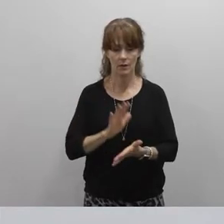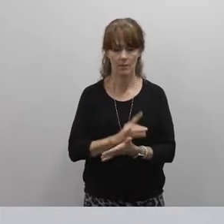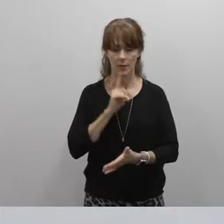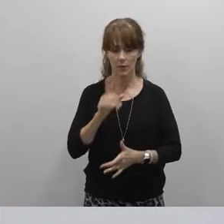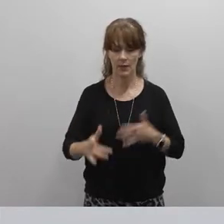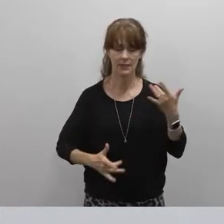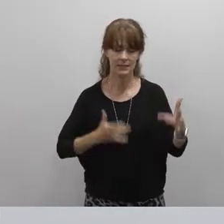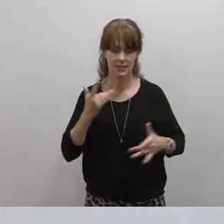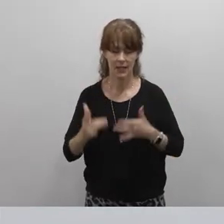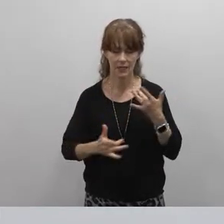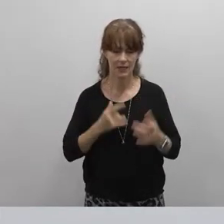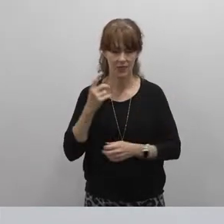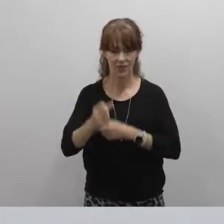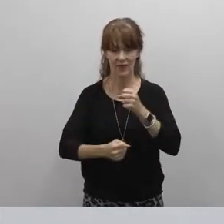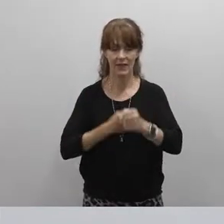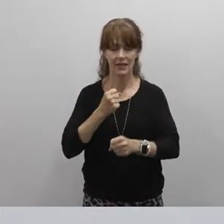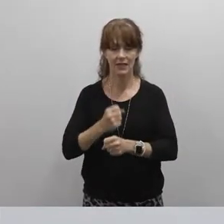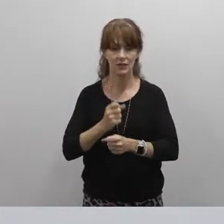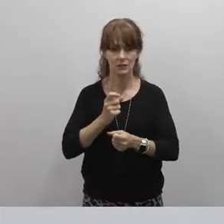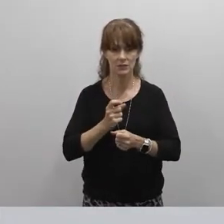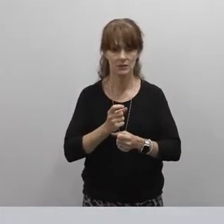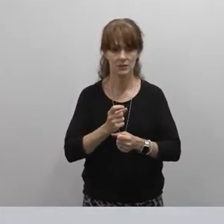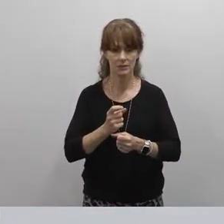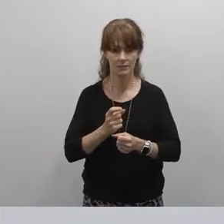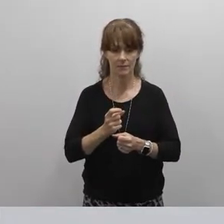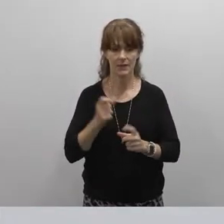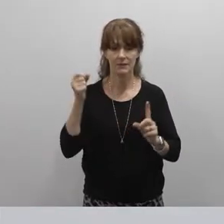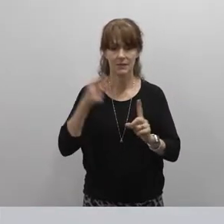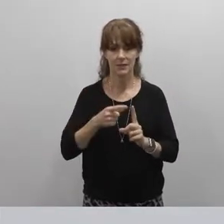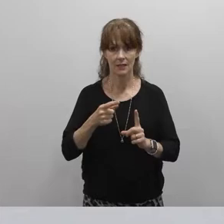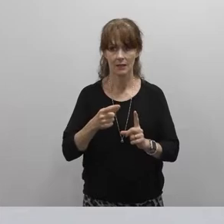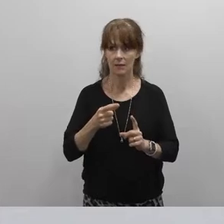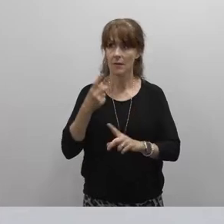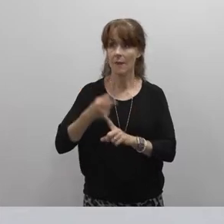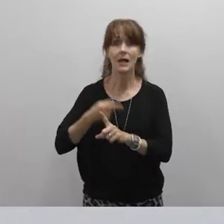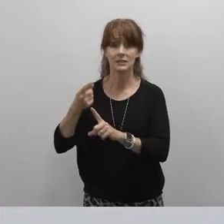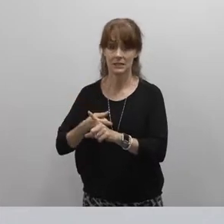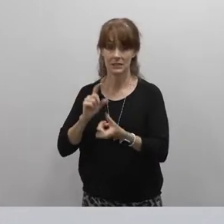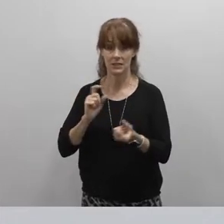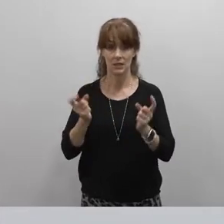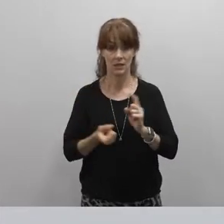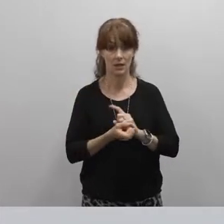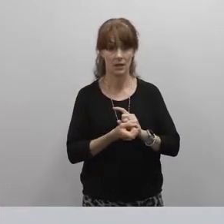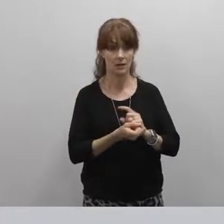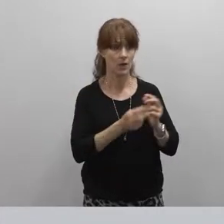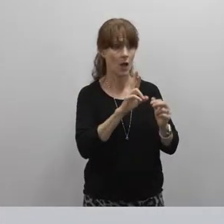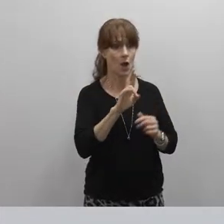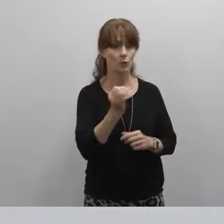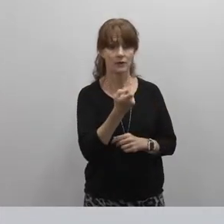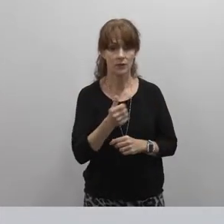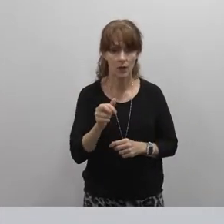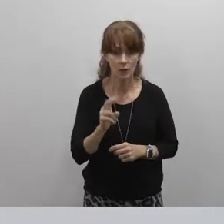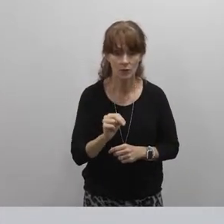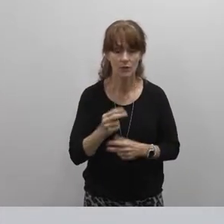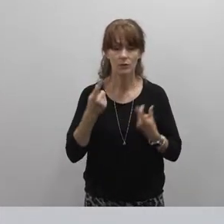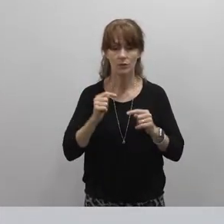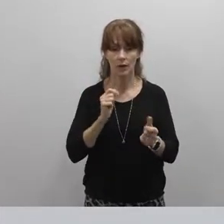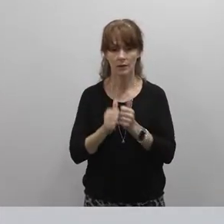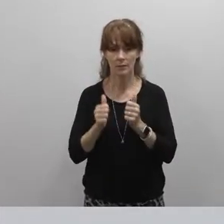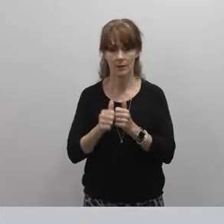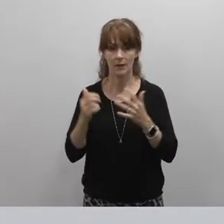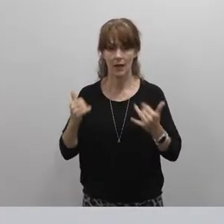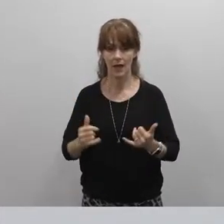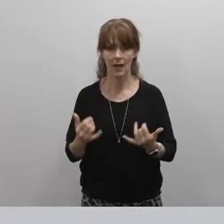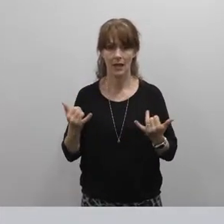really excited because over the years it's transitioned, or specifically over the last couple of months, it's transitioned from a resolution that we were initially trying to pass